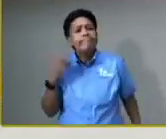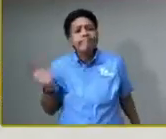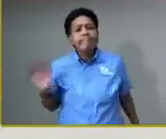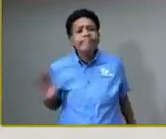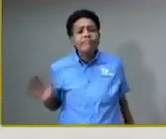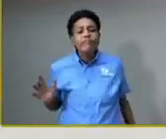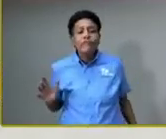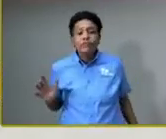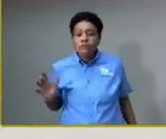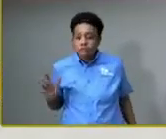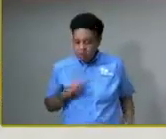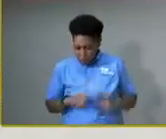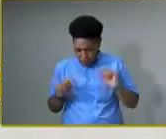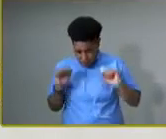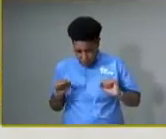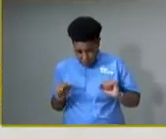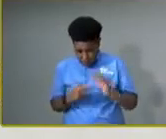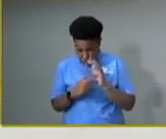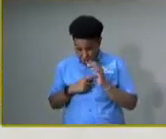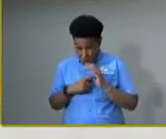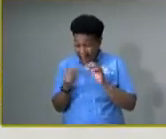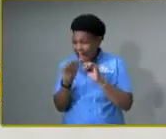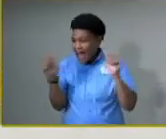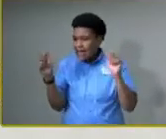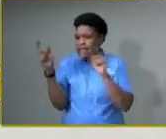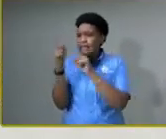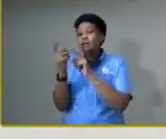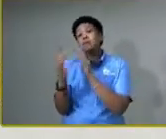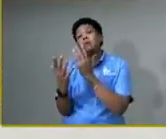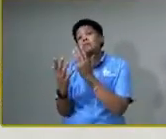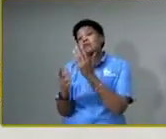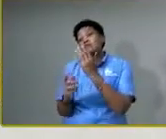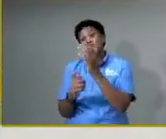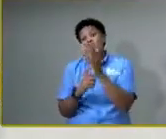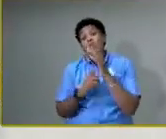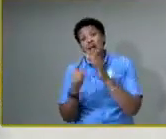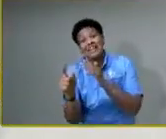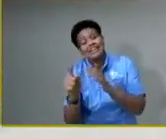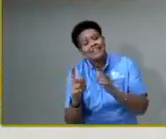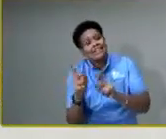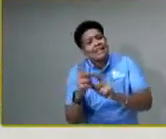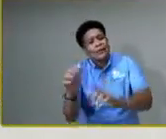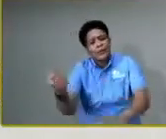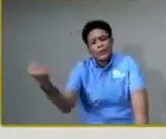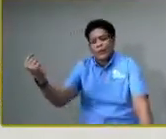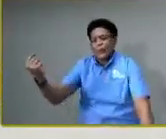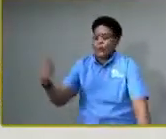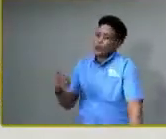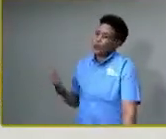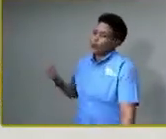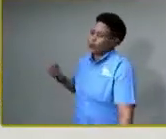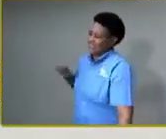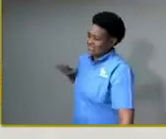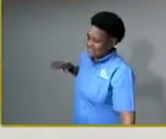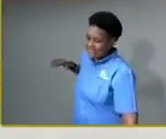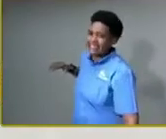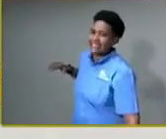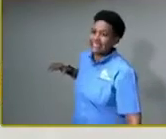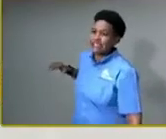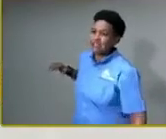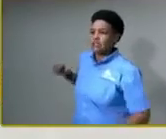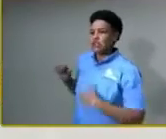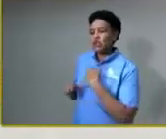require that any date that you have, it may require that that date has to be pushed back until we can normalize